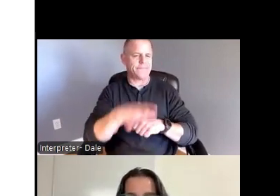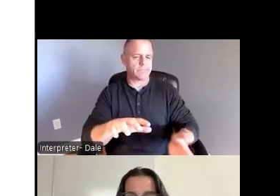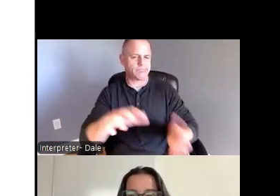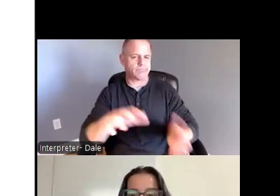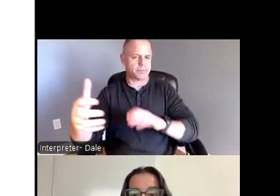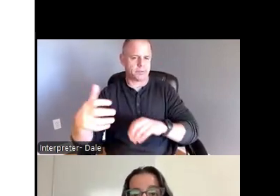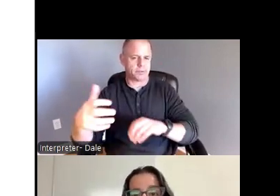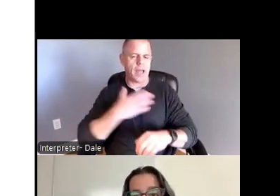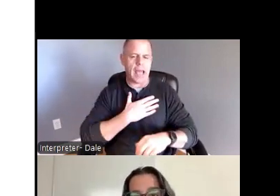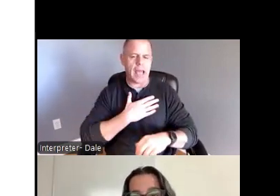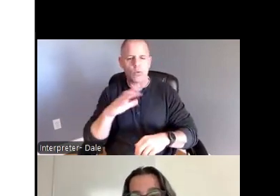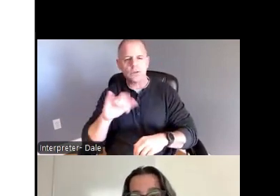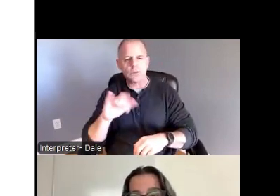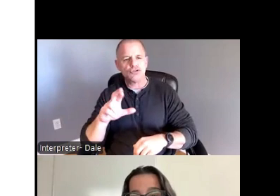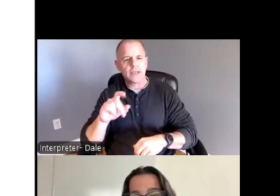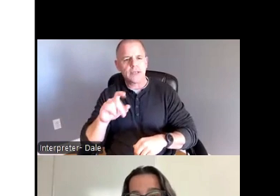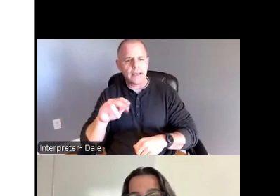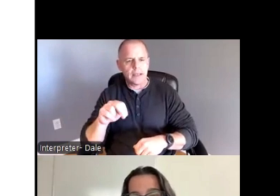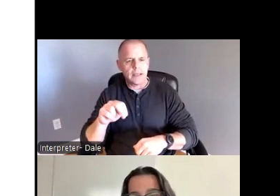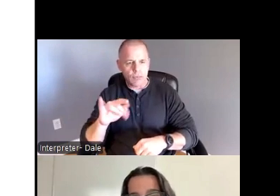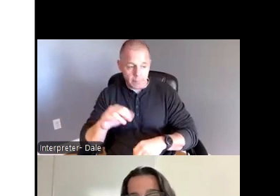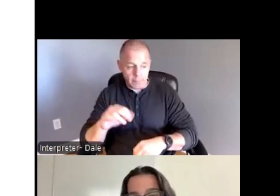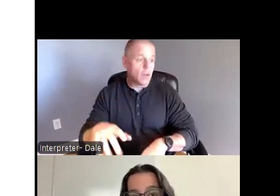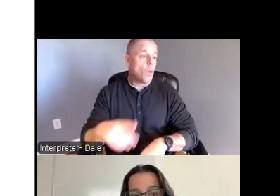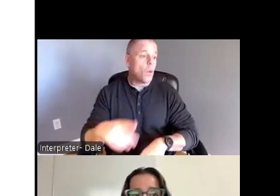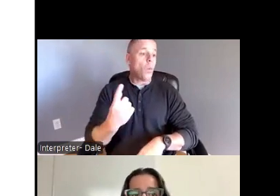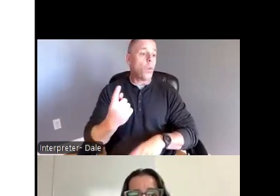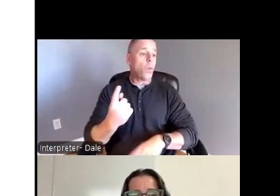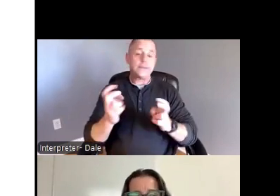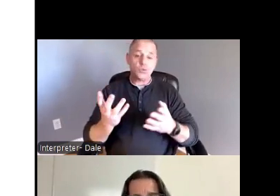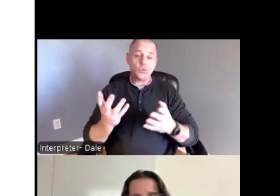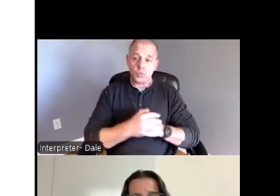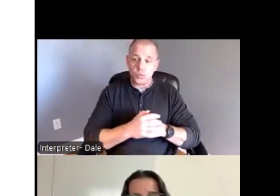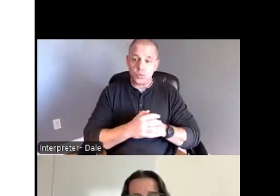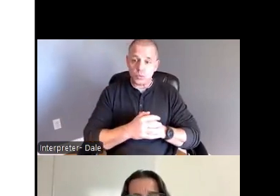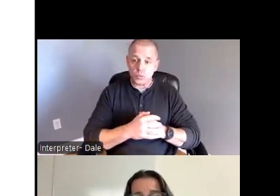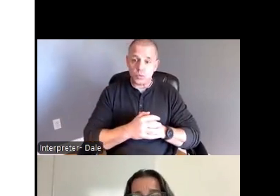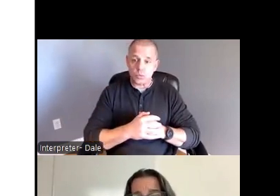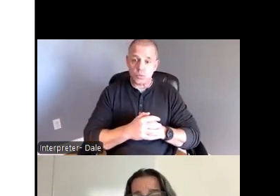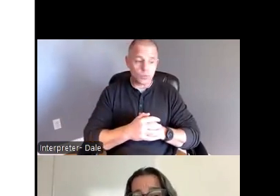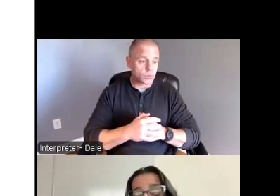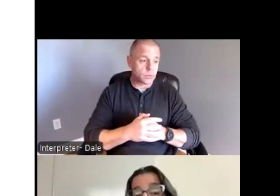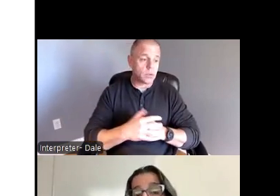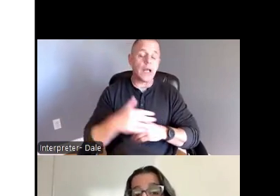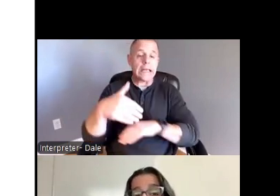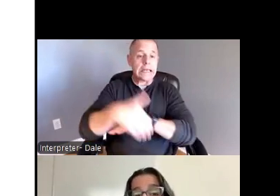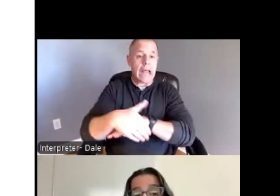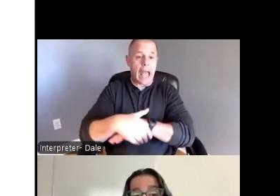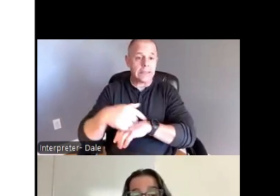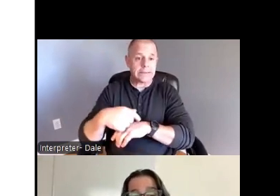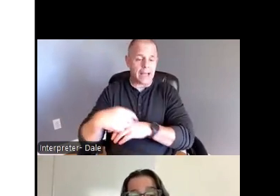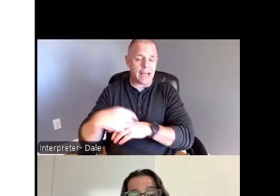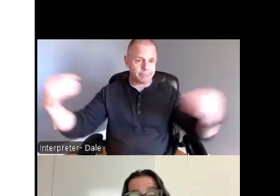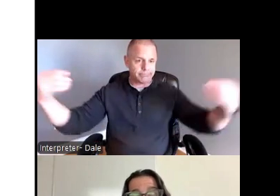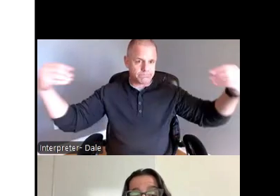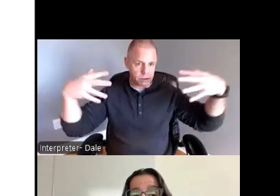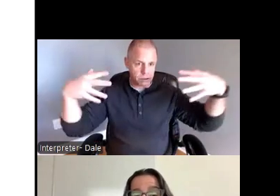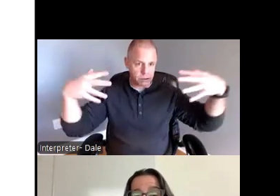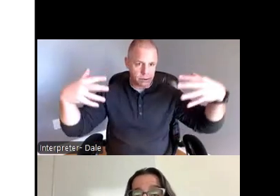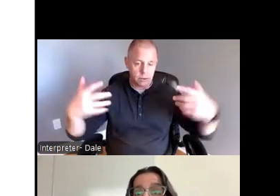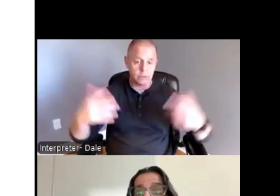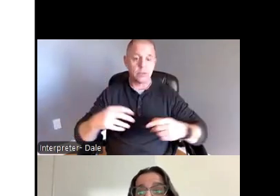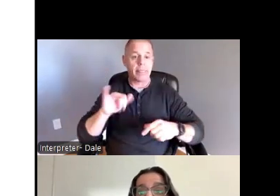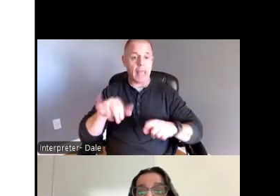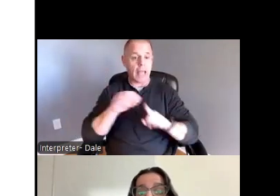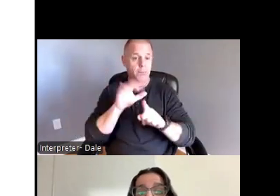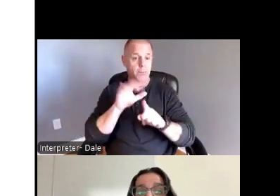these factors is, for example, light and night. As I mentioned, exposure to light is a very